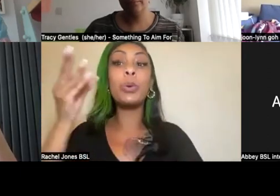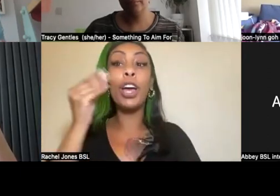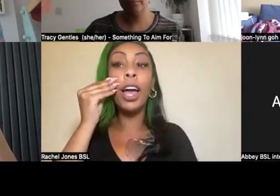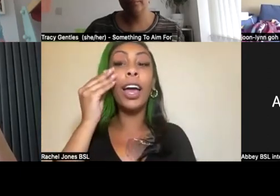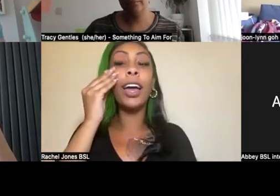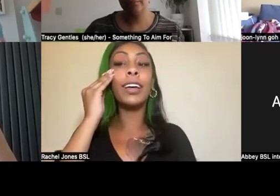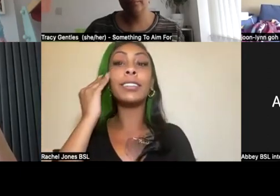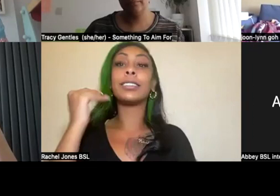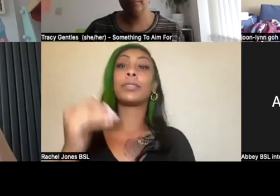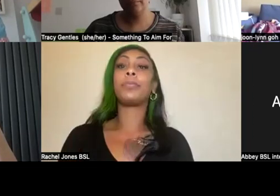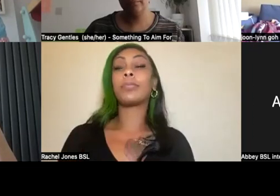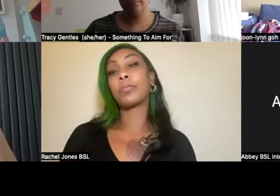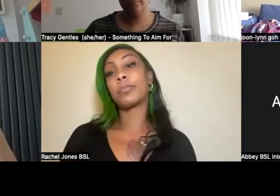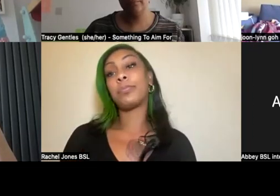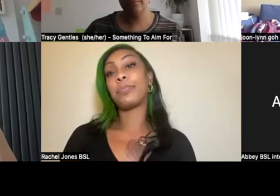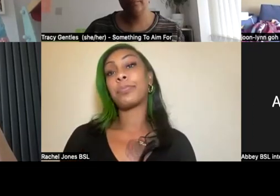us.